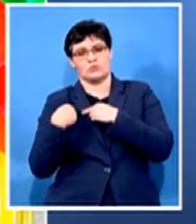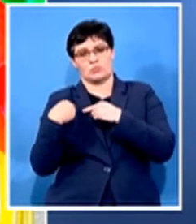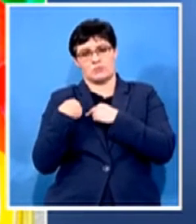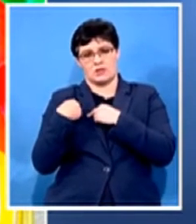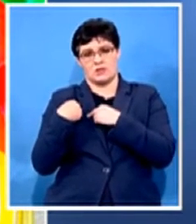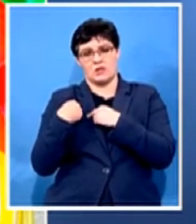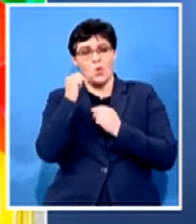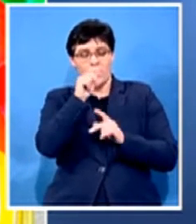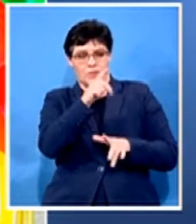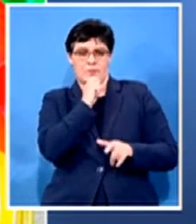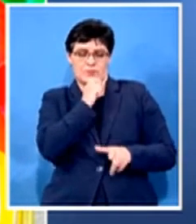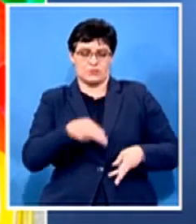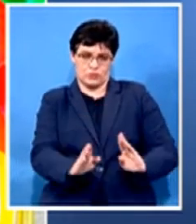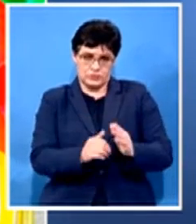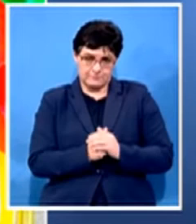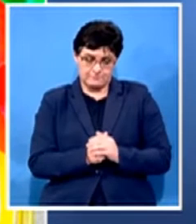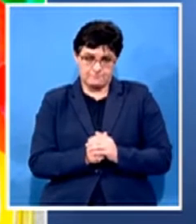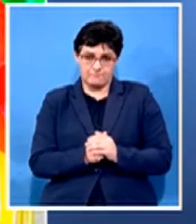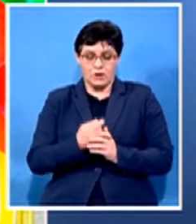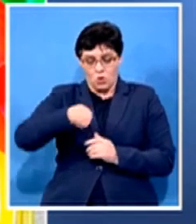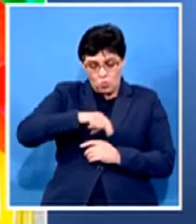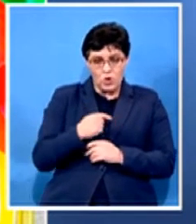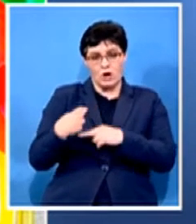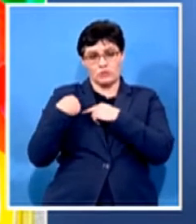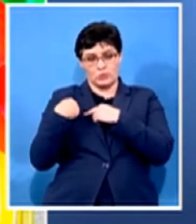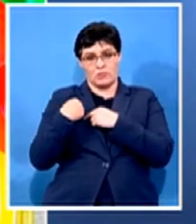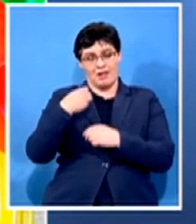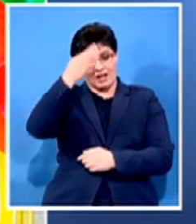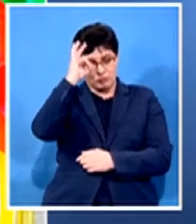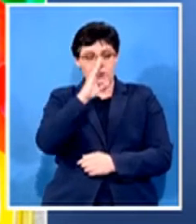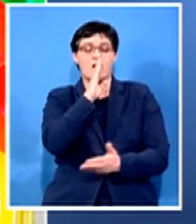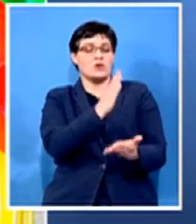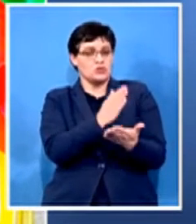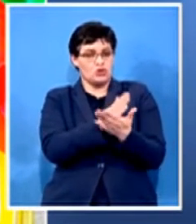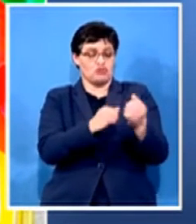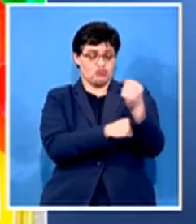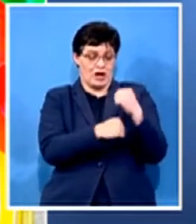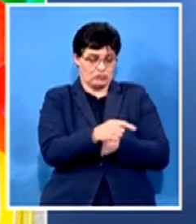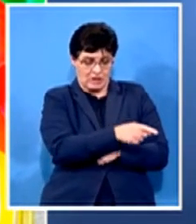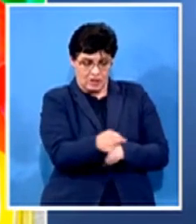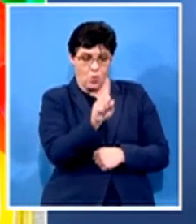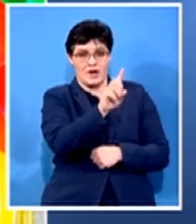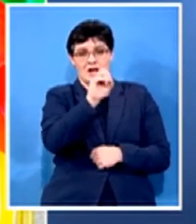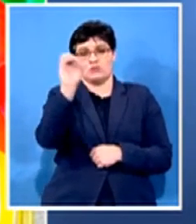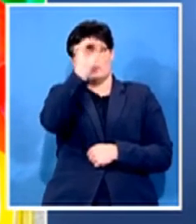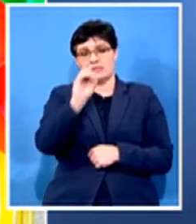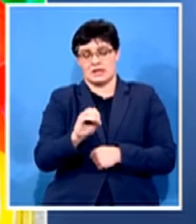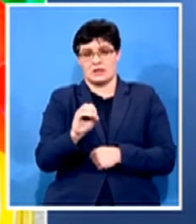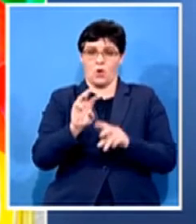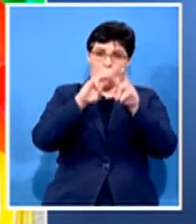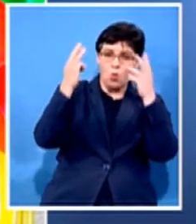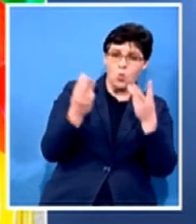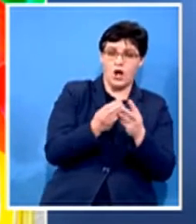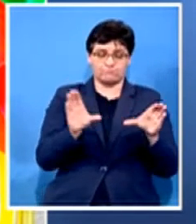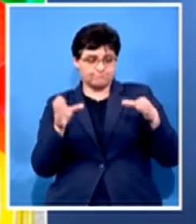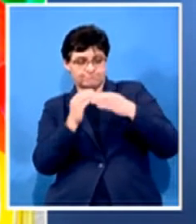government, our part is to make sure that the infrastructure is 100% world-class in terms of quality, but we must also make sure